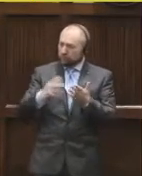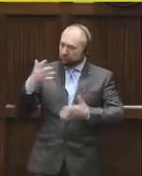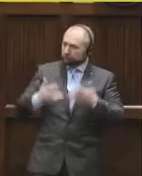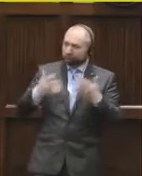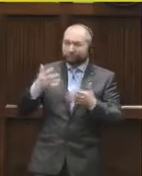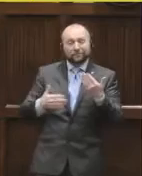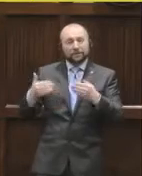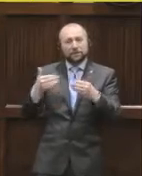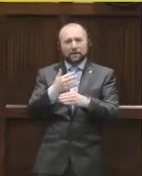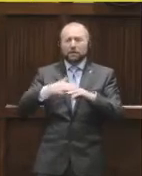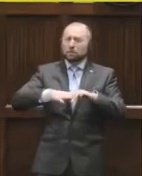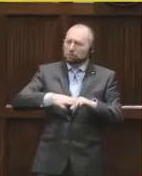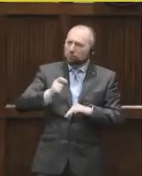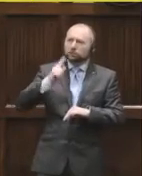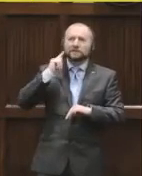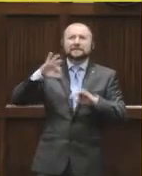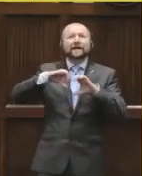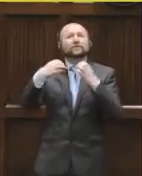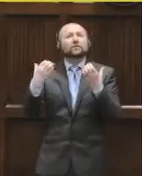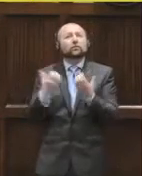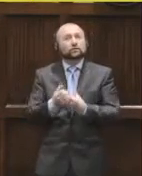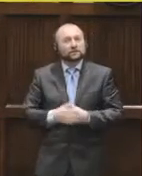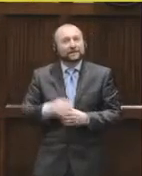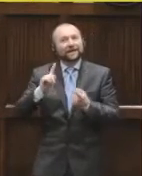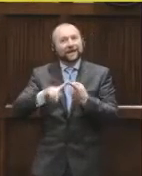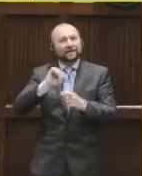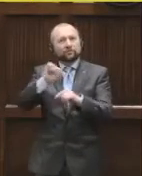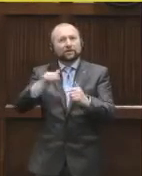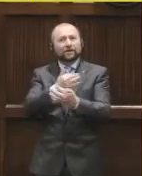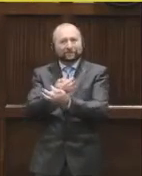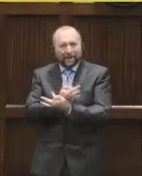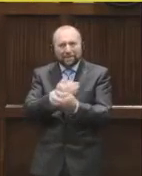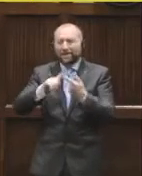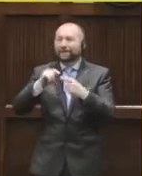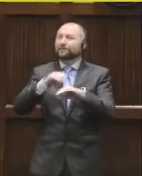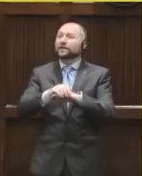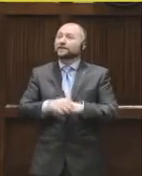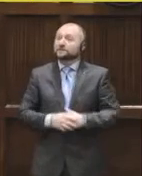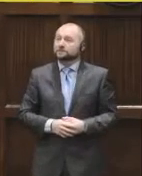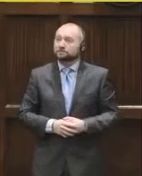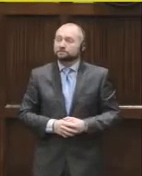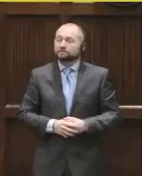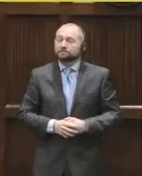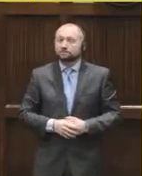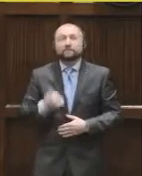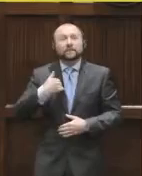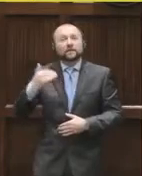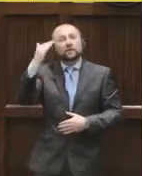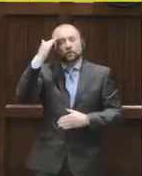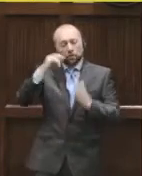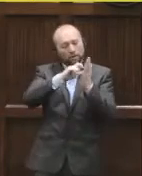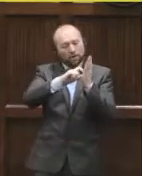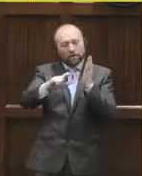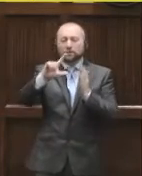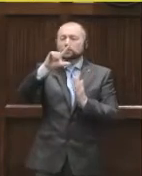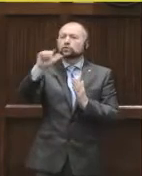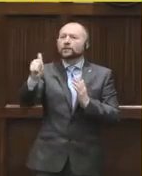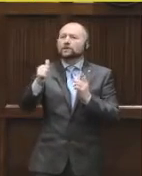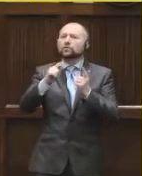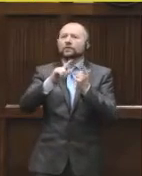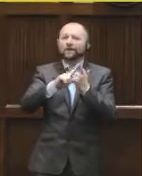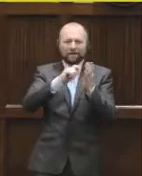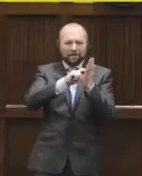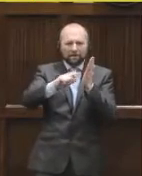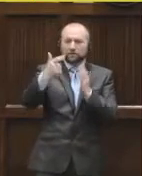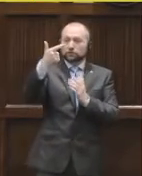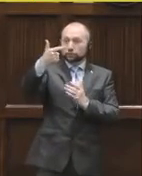vast majority of the Irish deaf community and their families and friends. We know that Article 21 and 24 of the UN